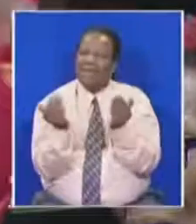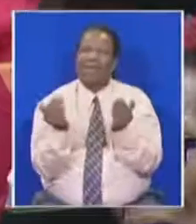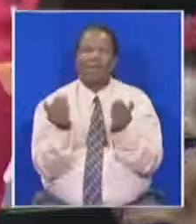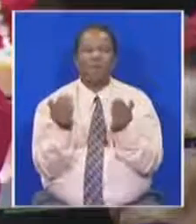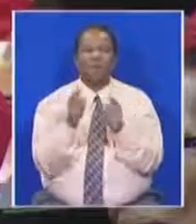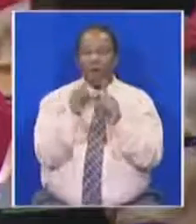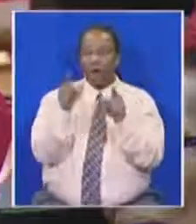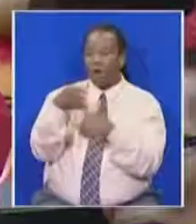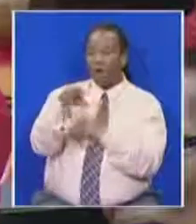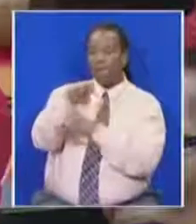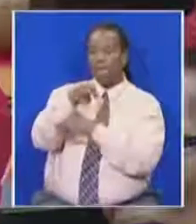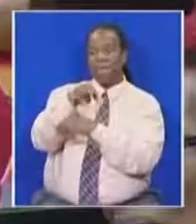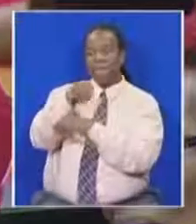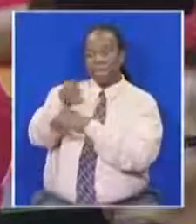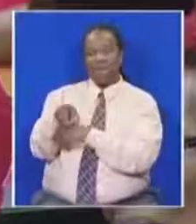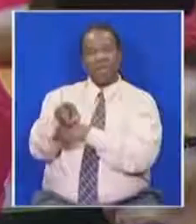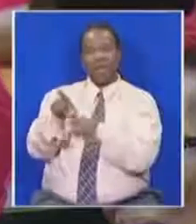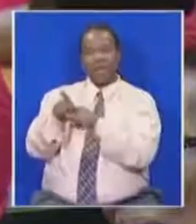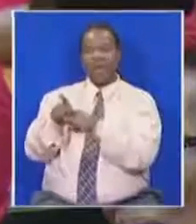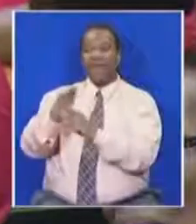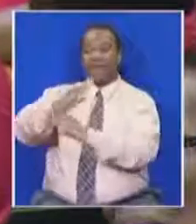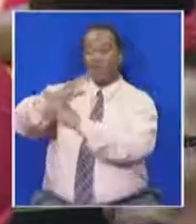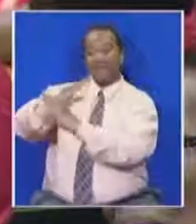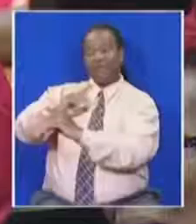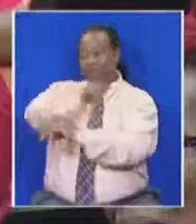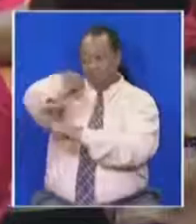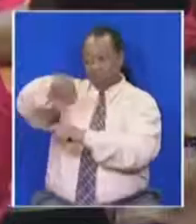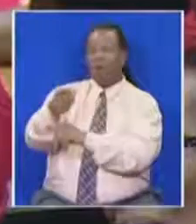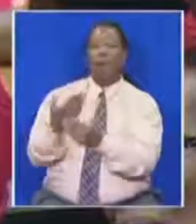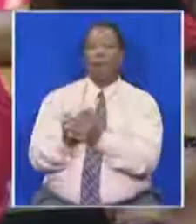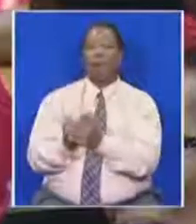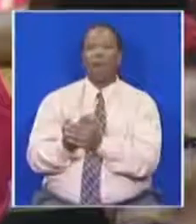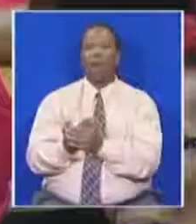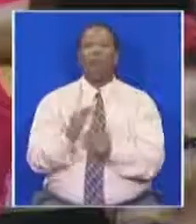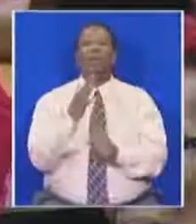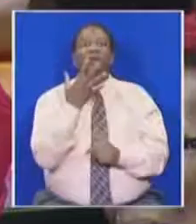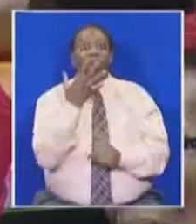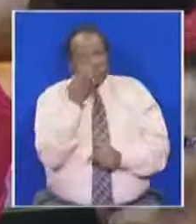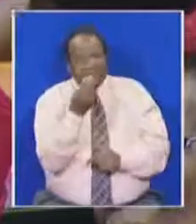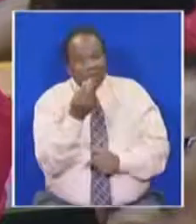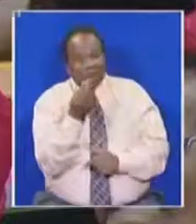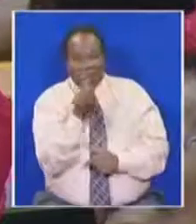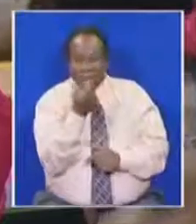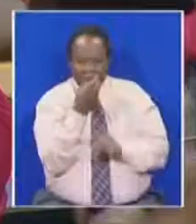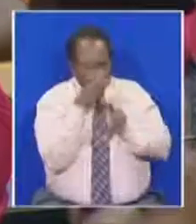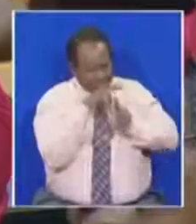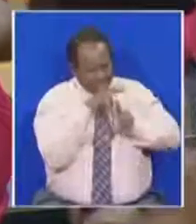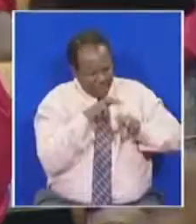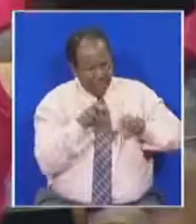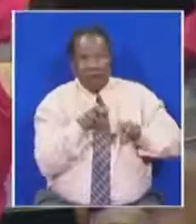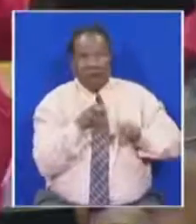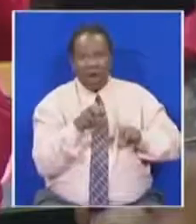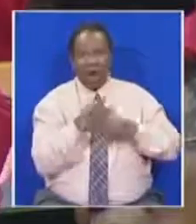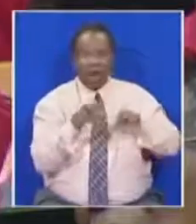safety would have immediately sanctioned that some brief investigation be made on the cable